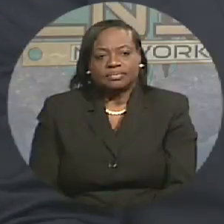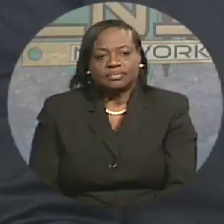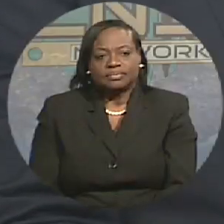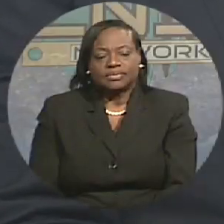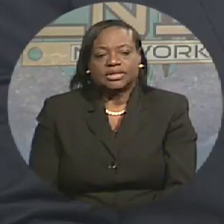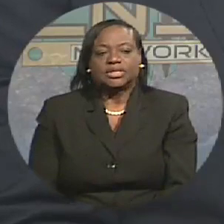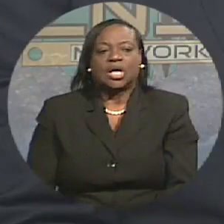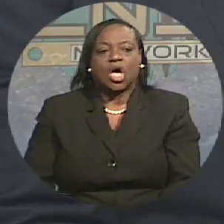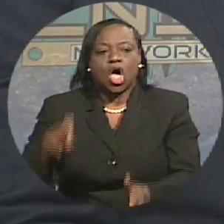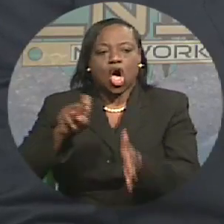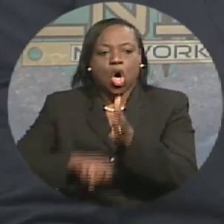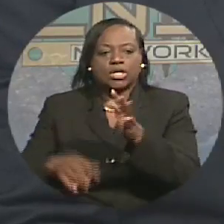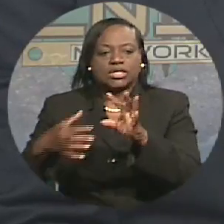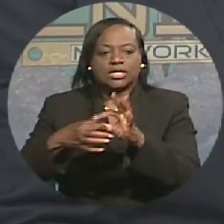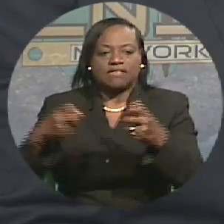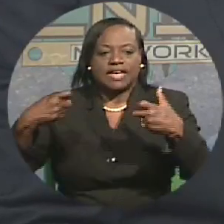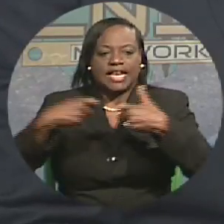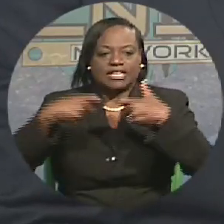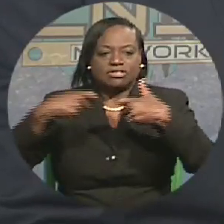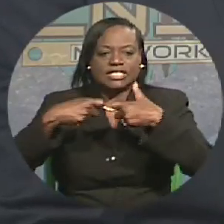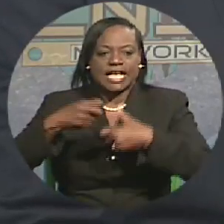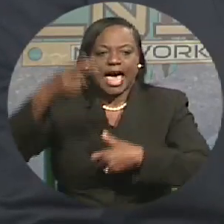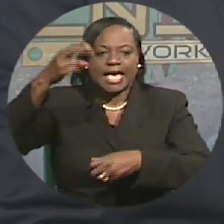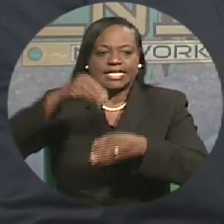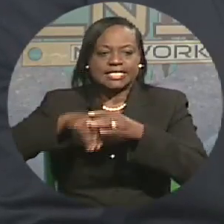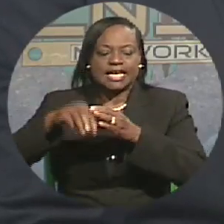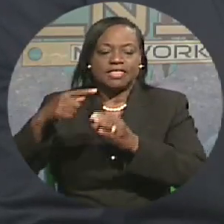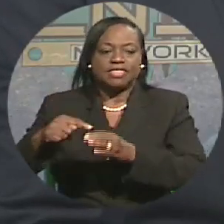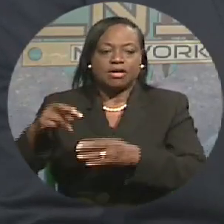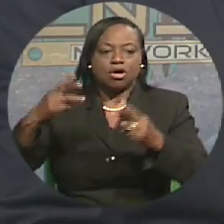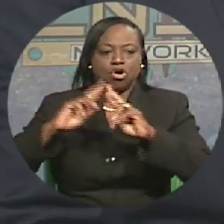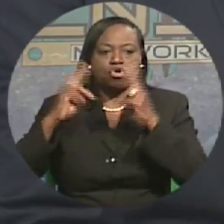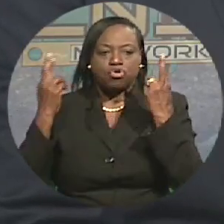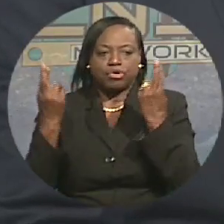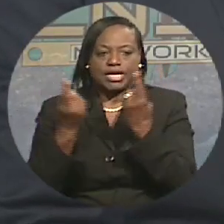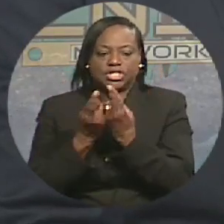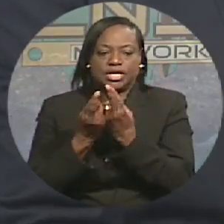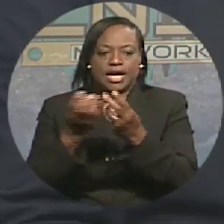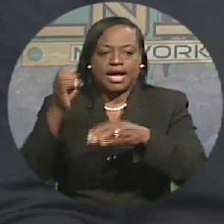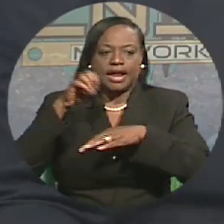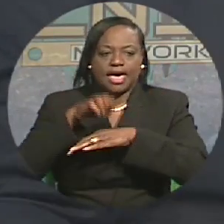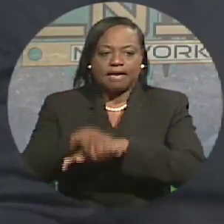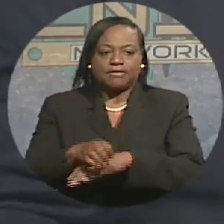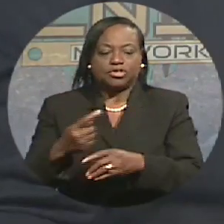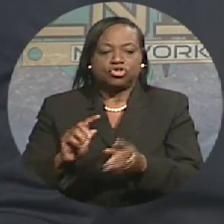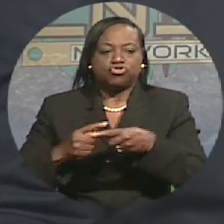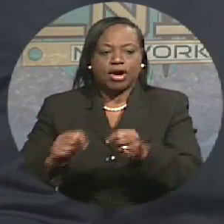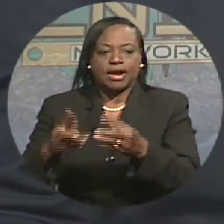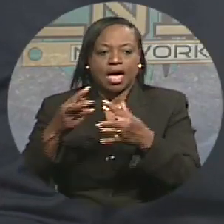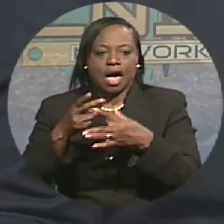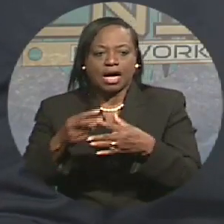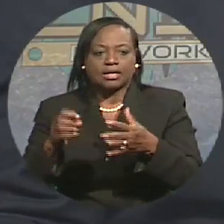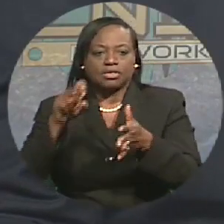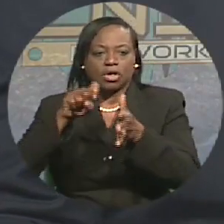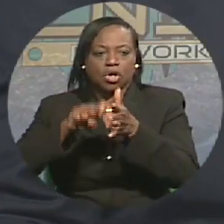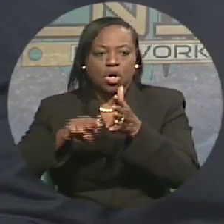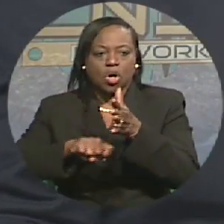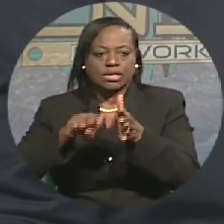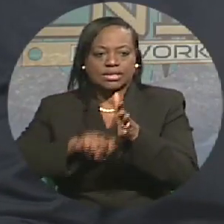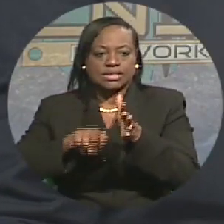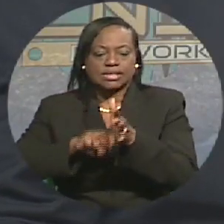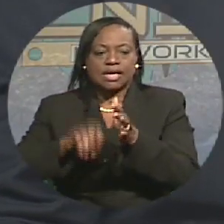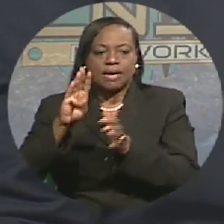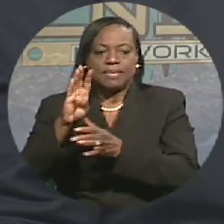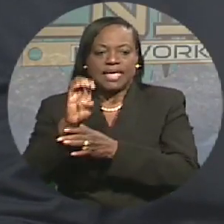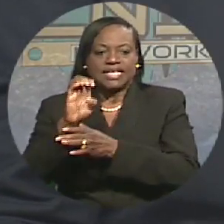cost of electricity in the Bahamas is one of the highest in the region, and in an effort to help cut costs to consumers, BEC Chairman Leslie Miller has introduced a